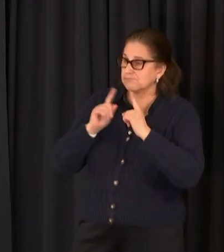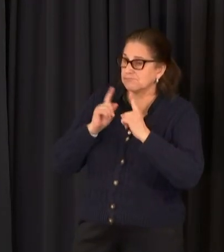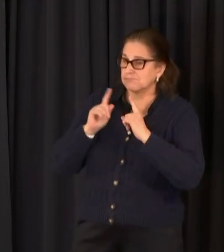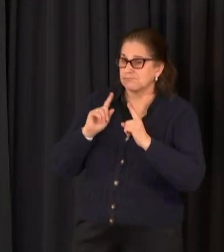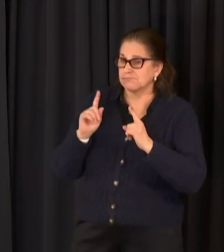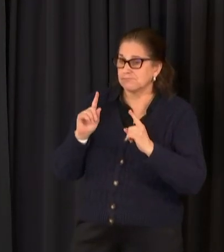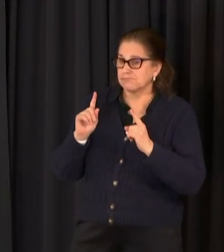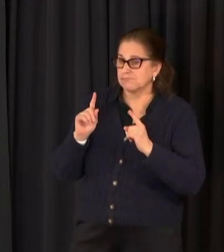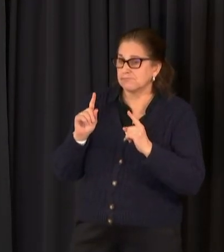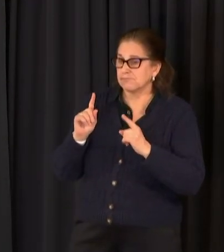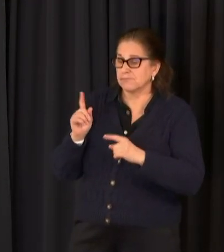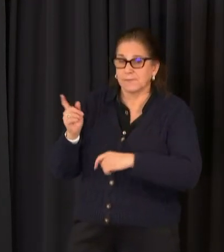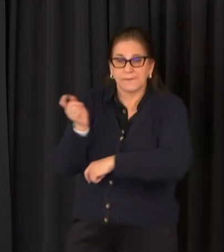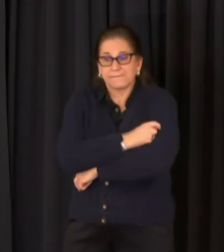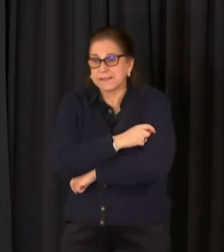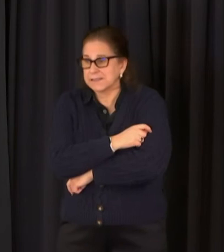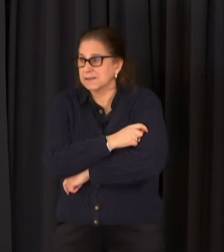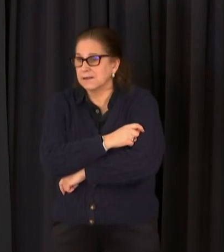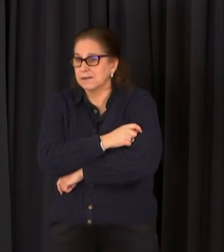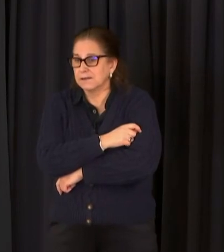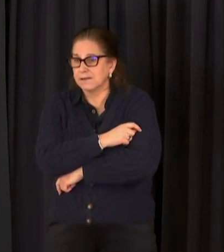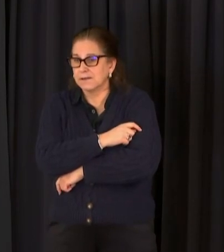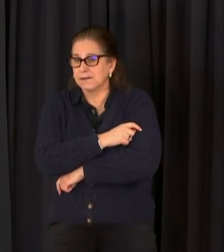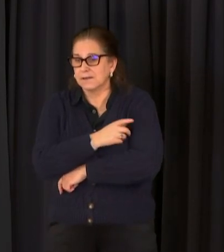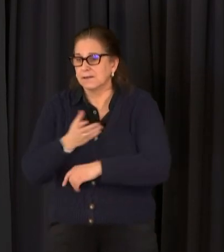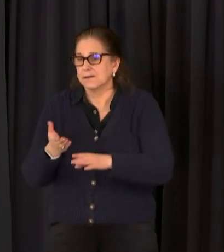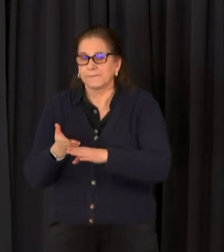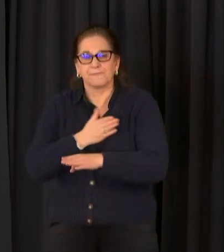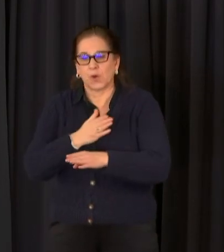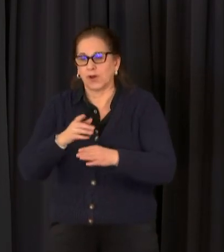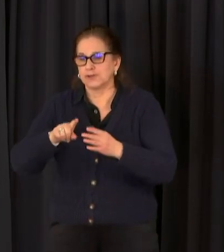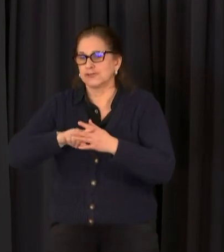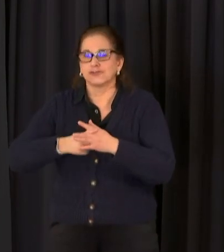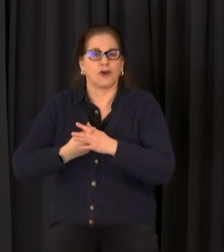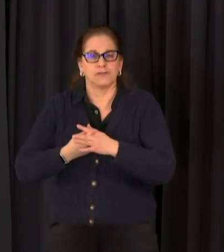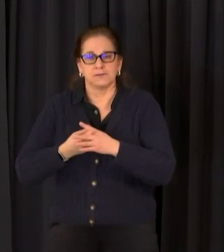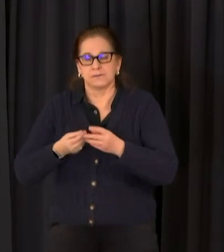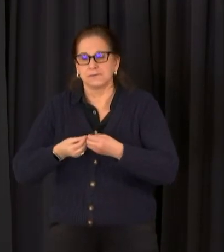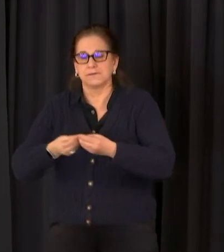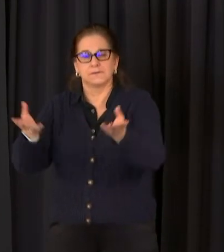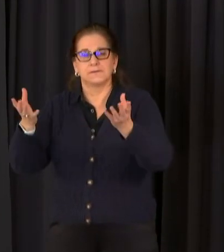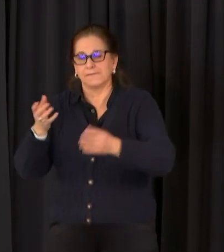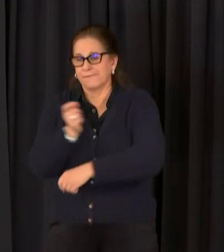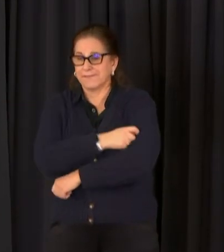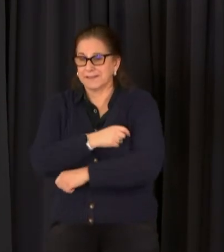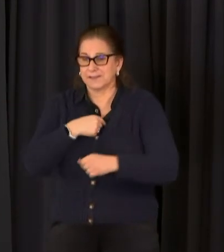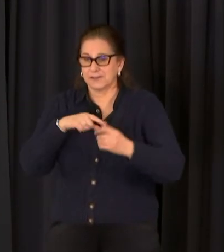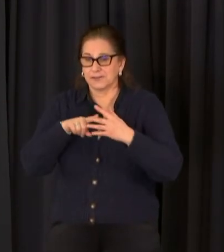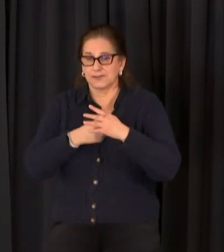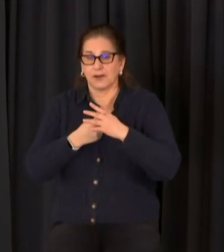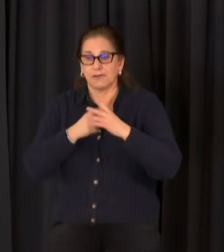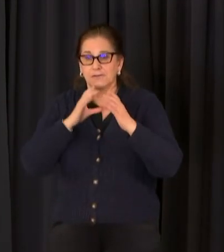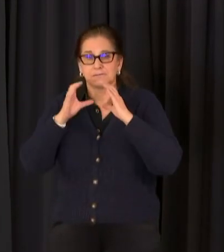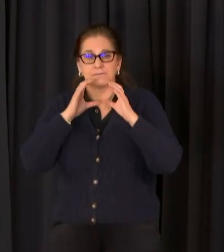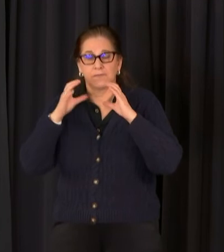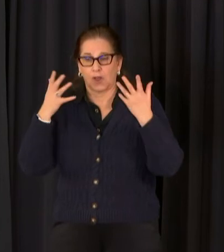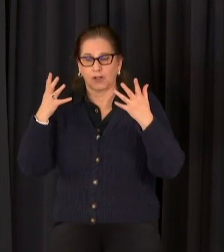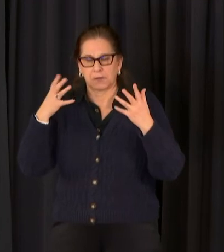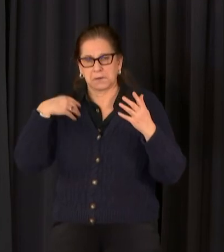about the vaccine, before vaccines were approved, we were aware of the need to